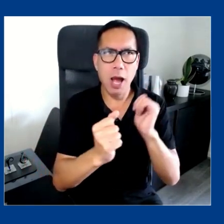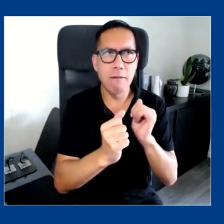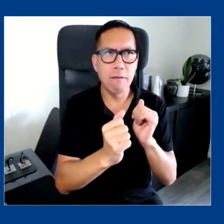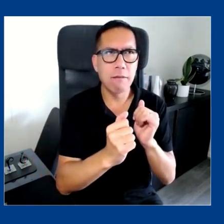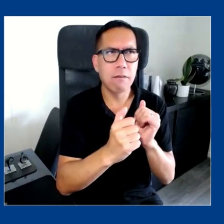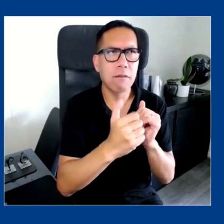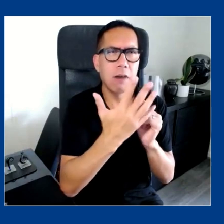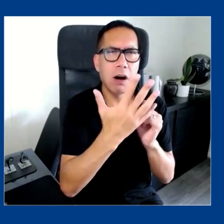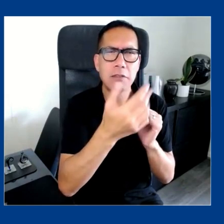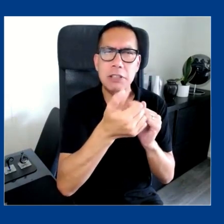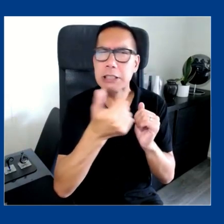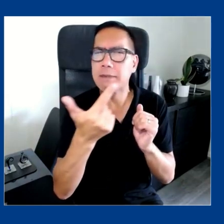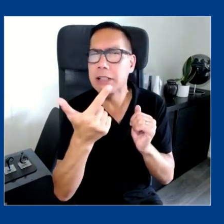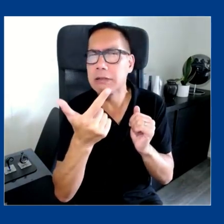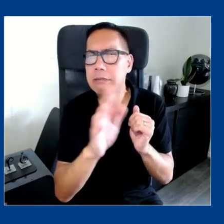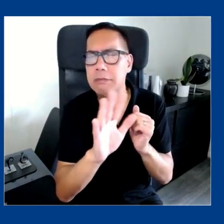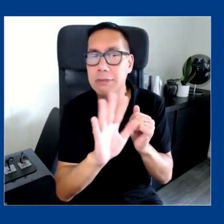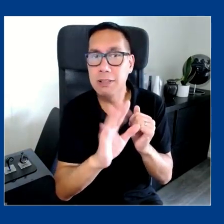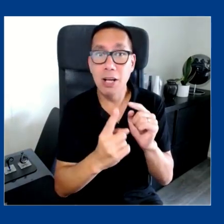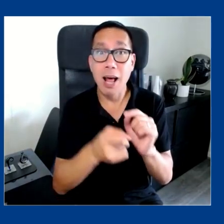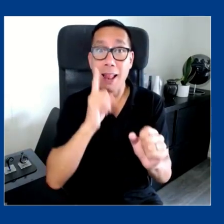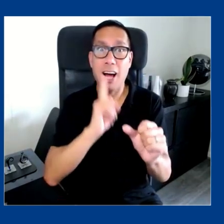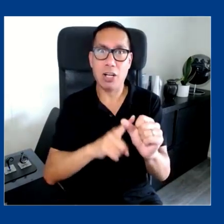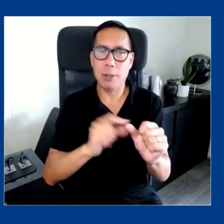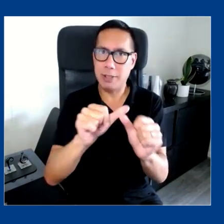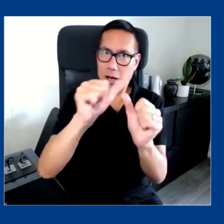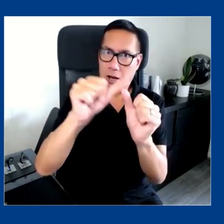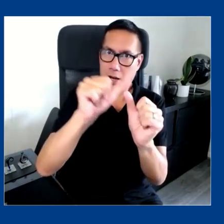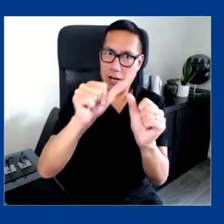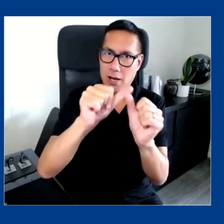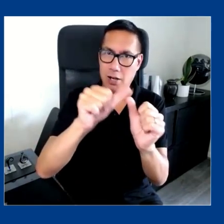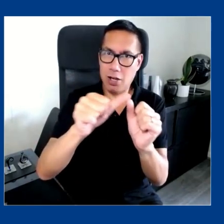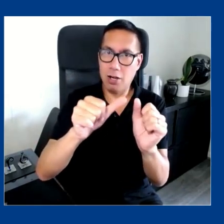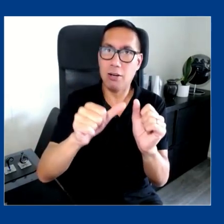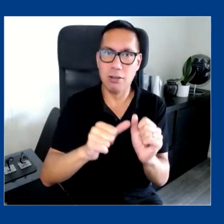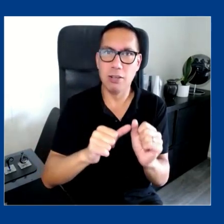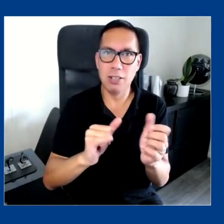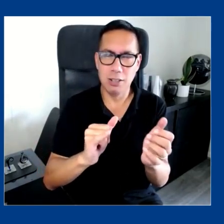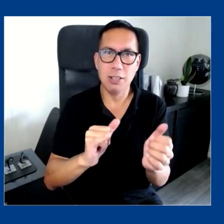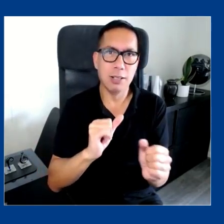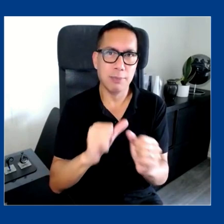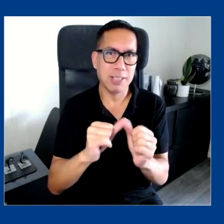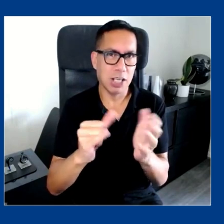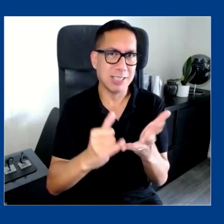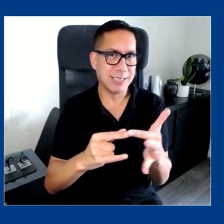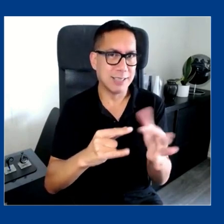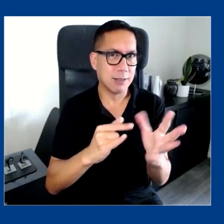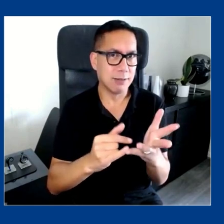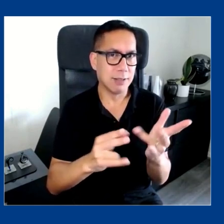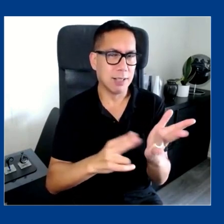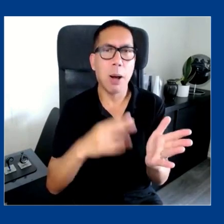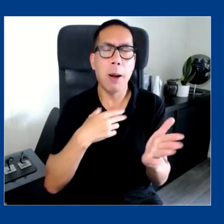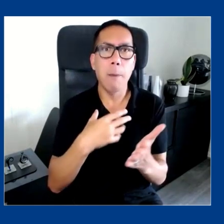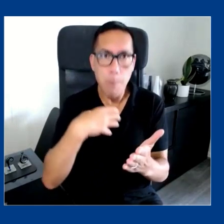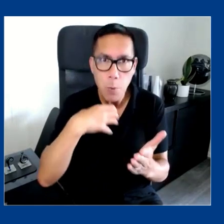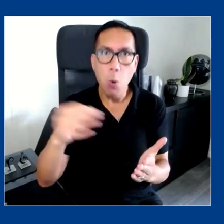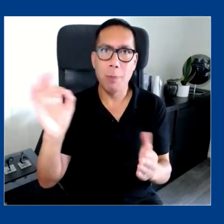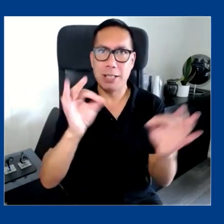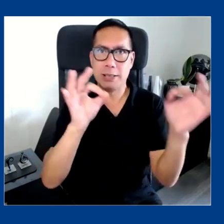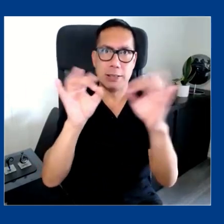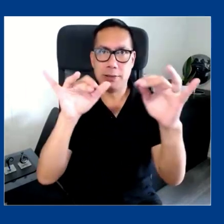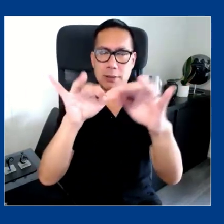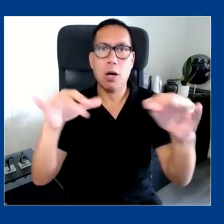And last year they have just better season, so I have many bees and many trees. And one of my